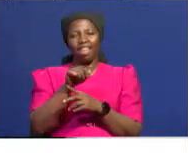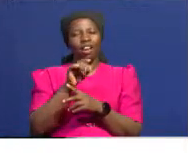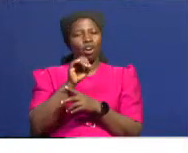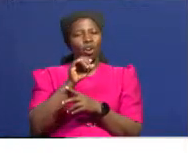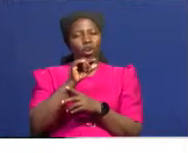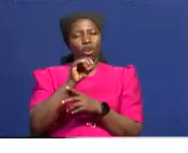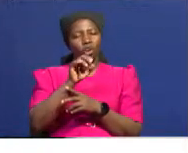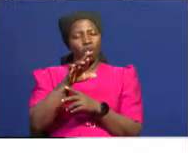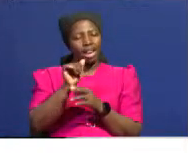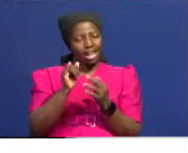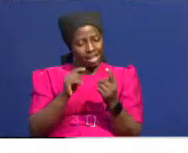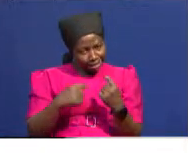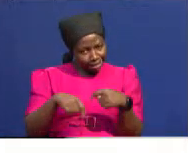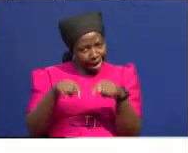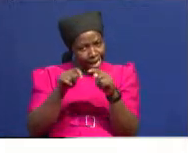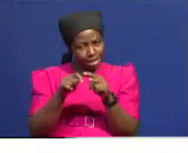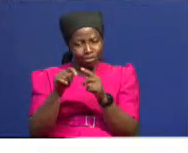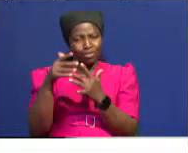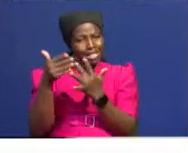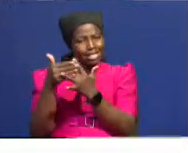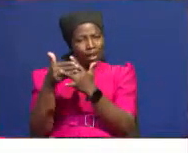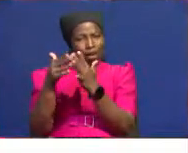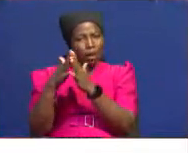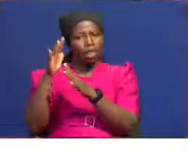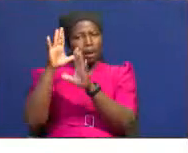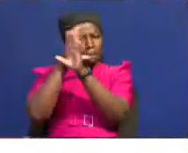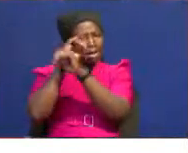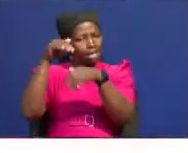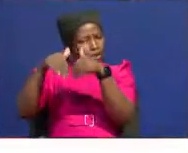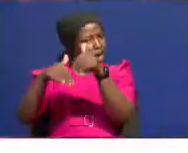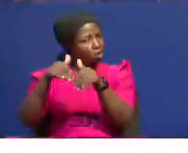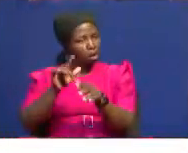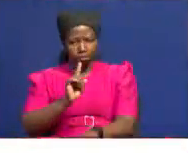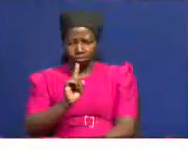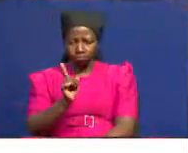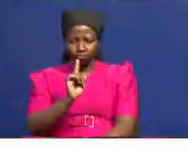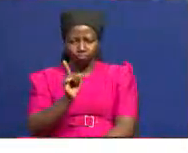election results. Giveson Minor reports.